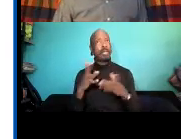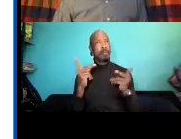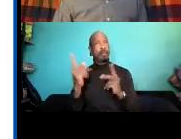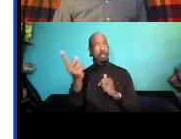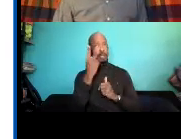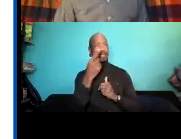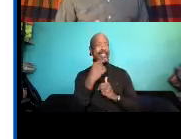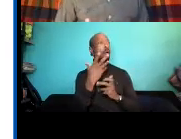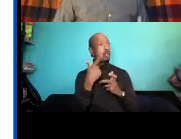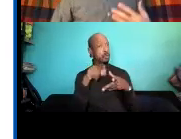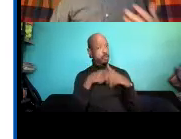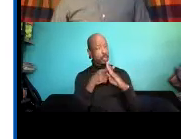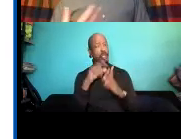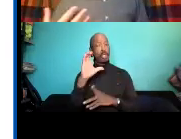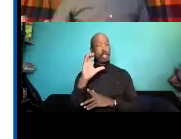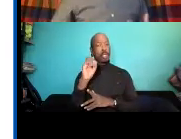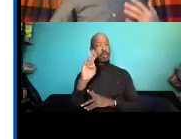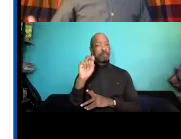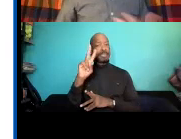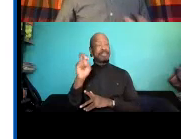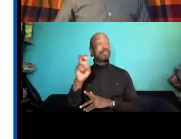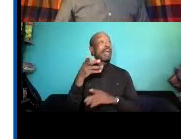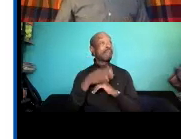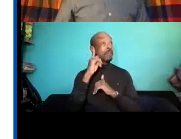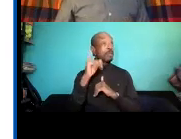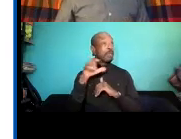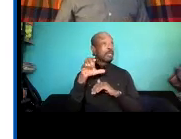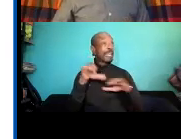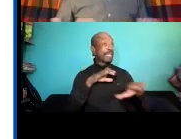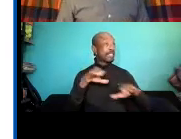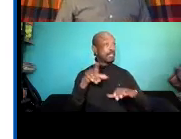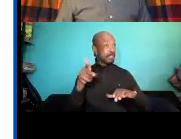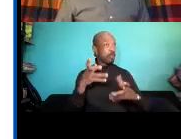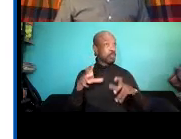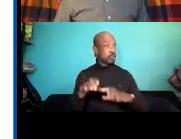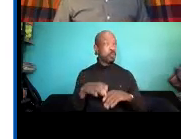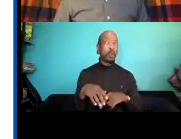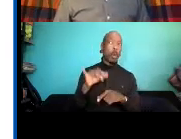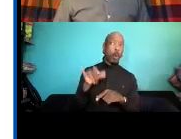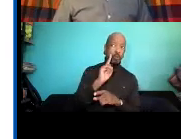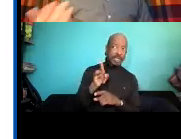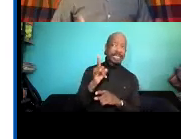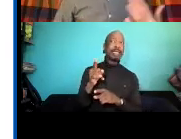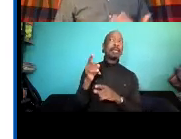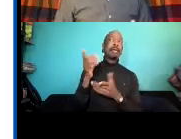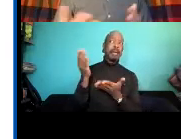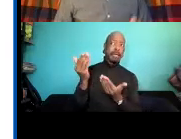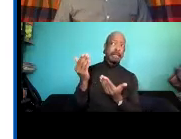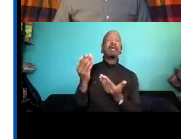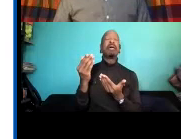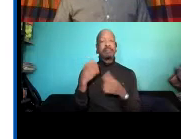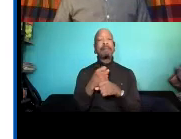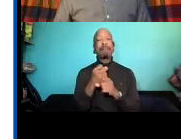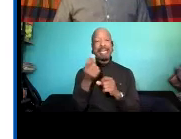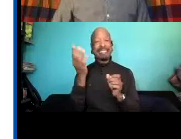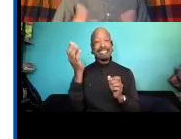up a cooperative when, after hearing about the activities that they want to do and the way that they want to get funding, it makes more sense for them to be a